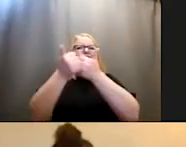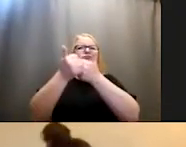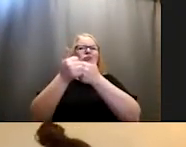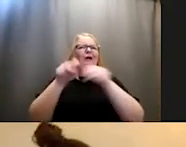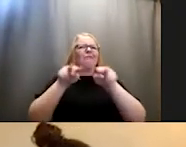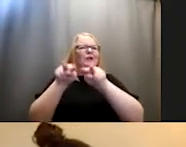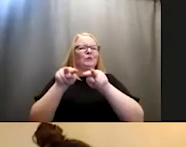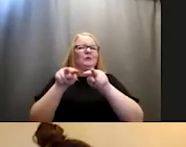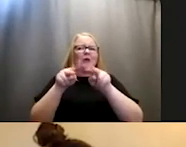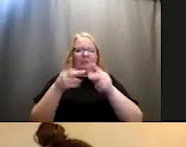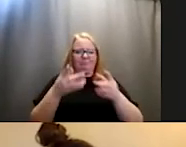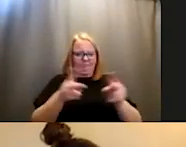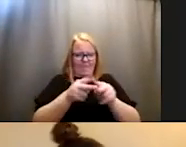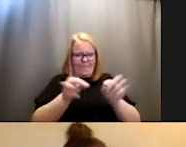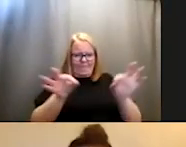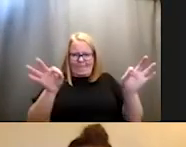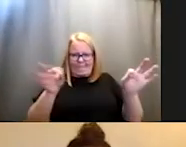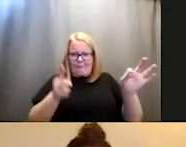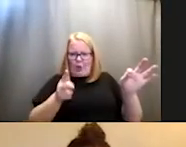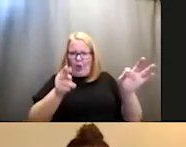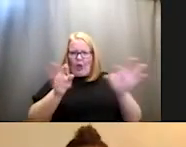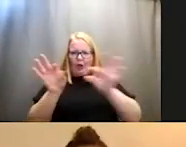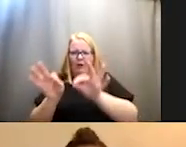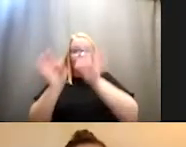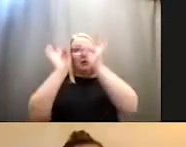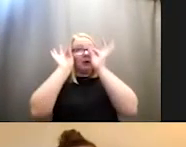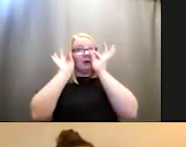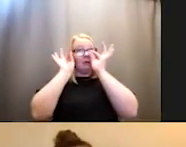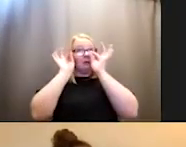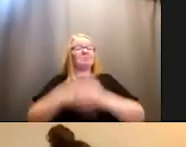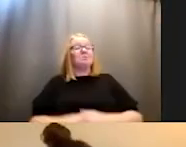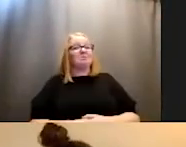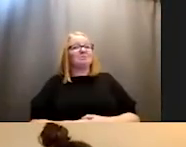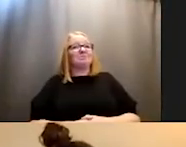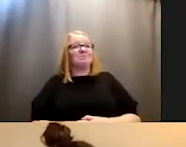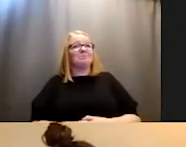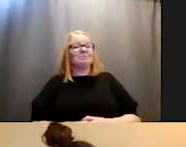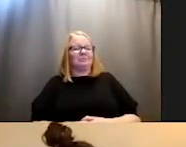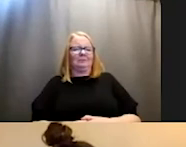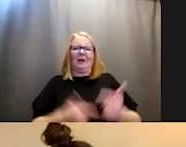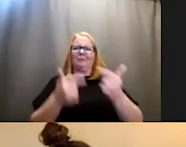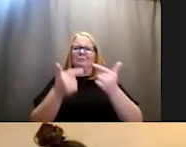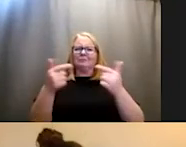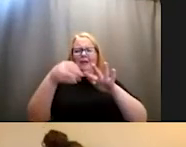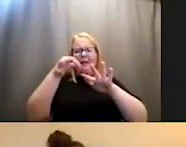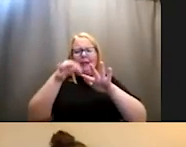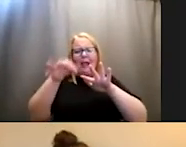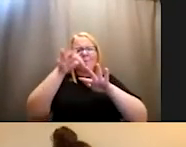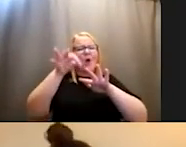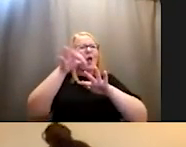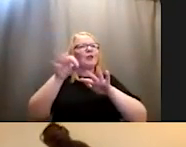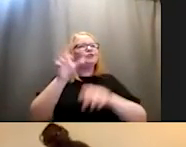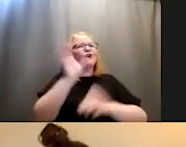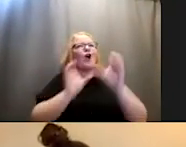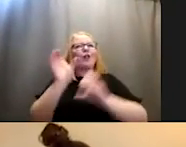stuck on models, which are quite fun. And then there was also a whole range of nail polish colours that she